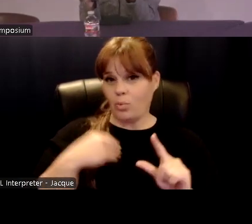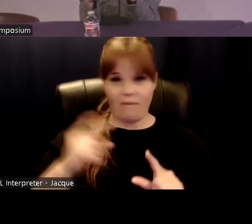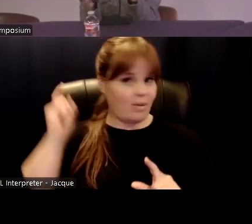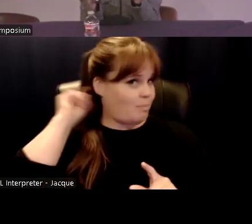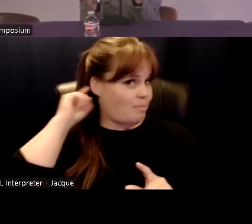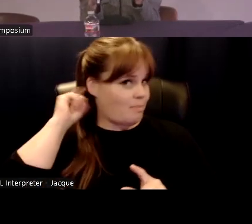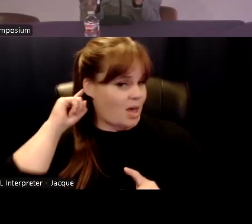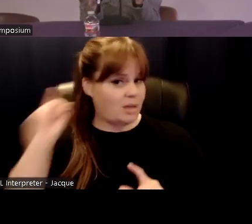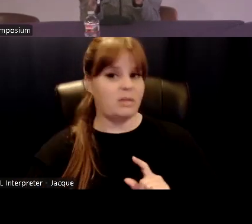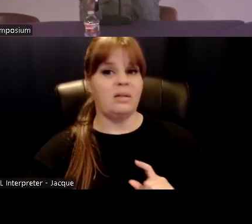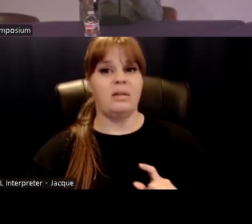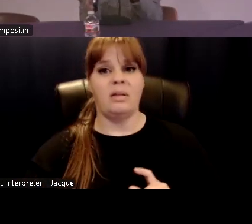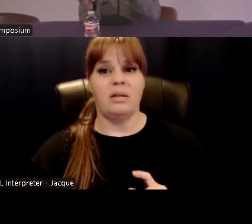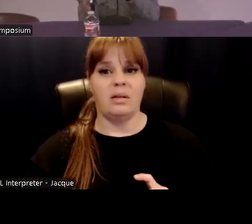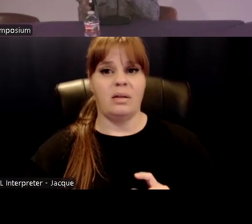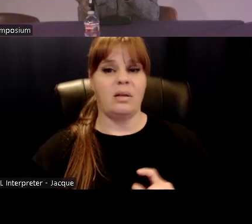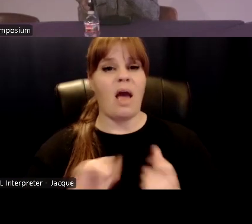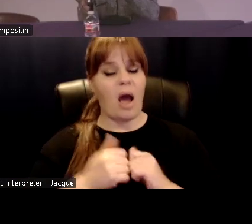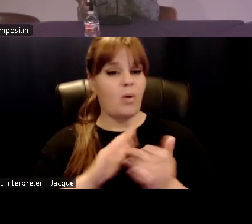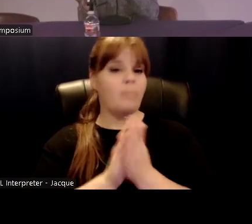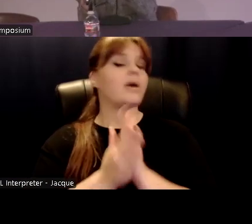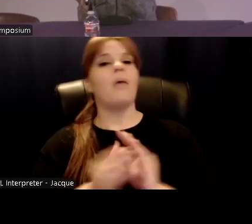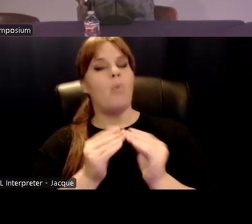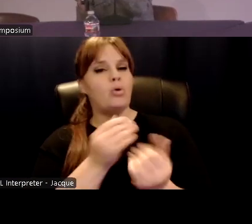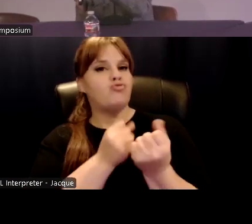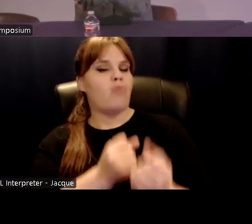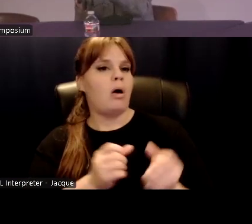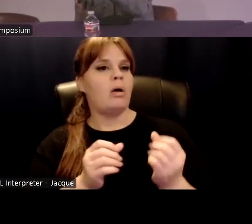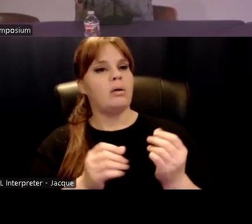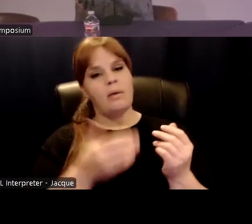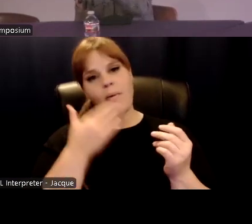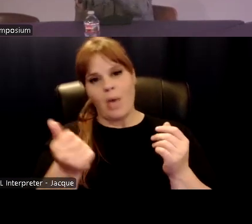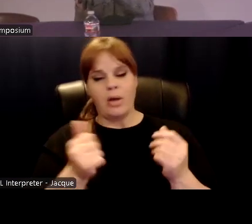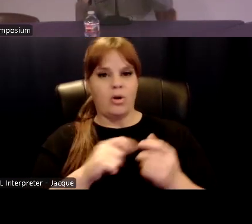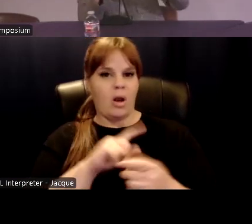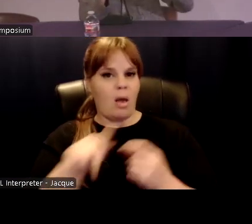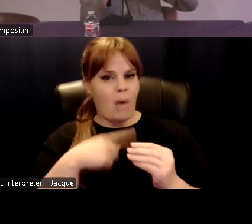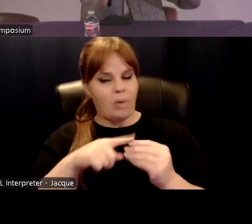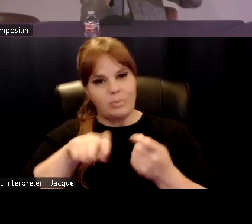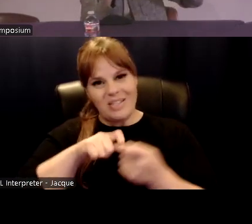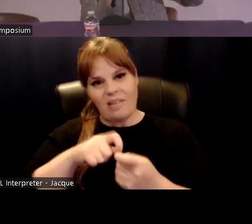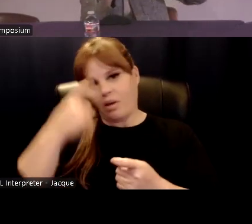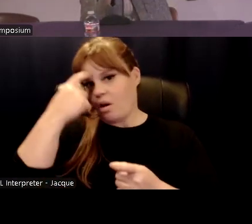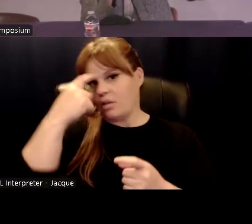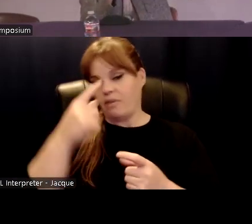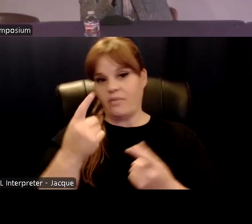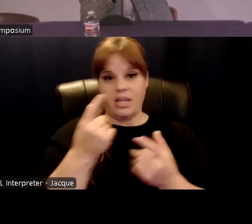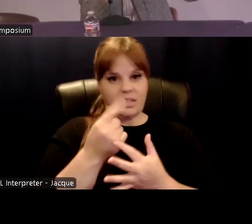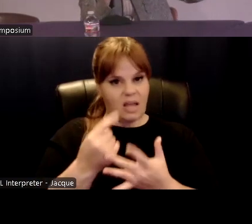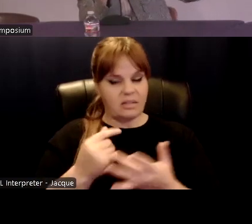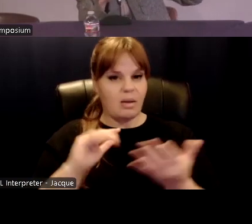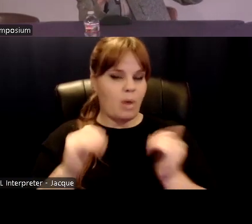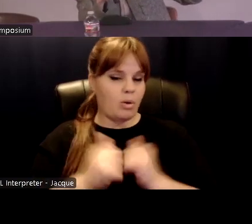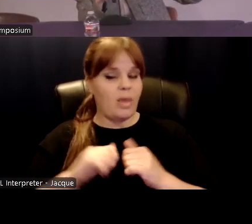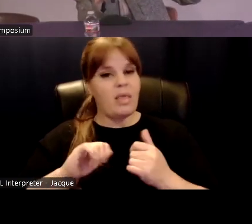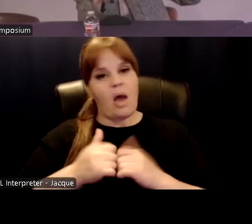how do I get stronger and better on certain specific cognitive tasks versus the idea of just how to do more